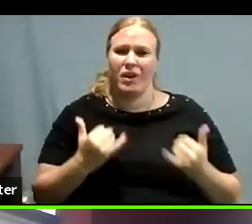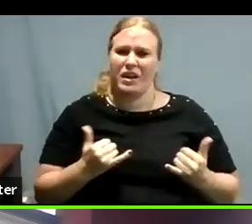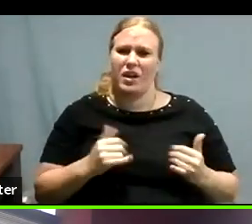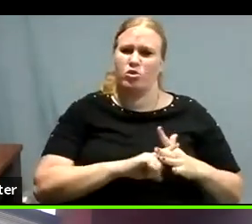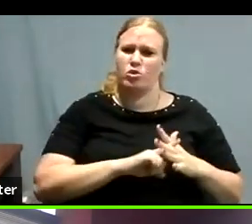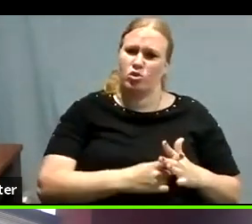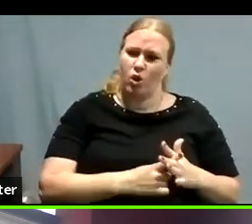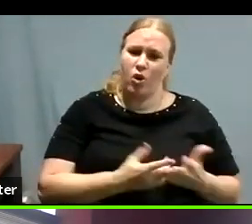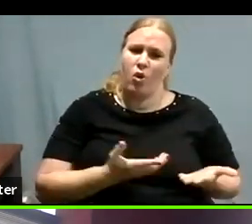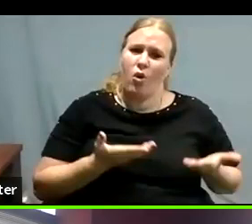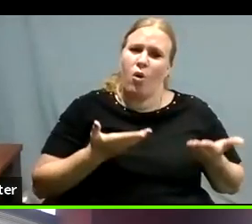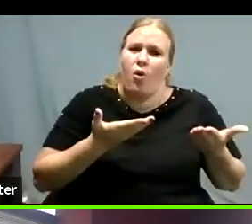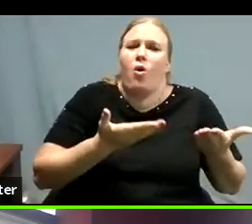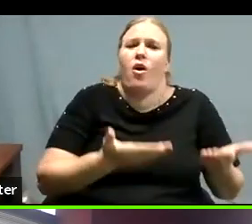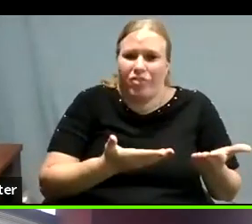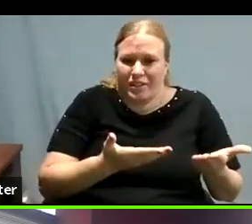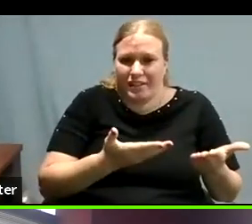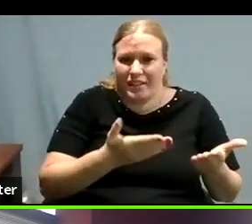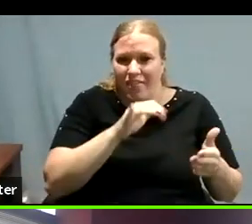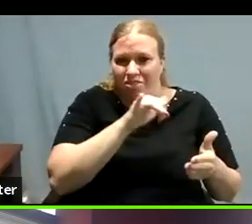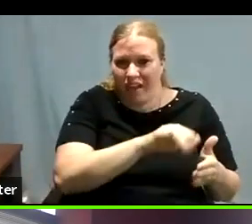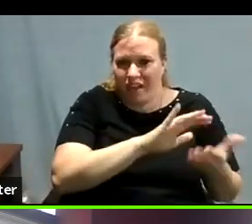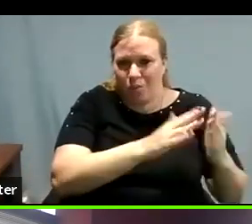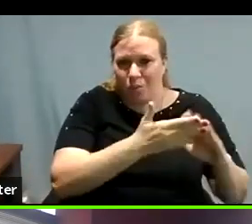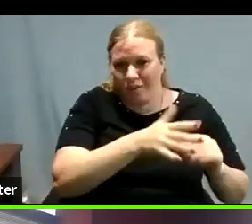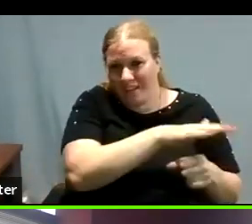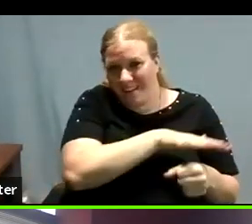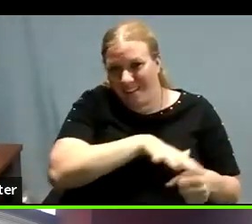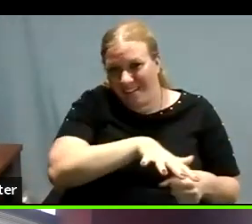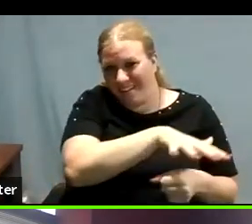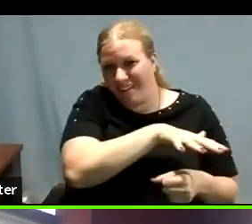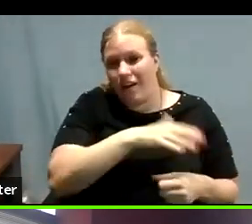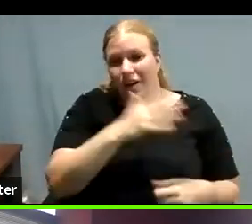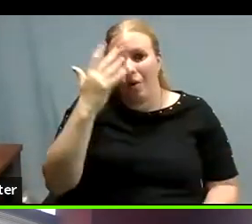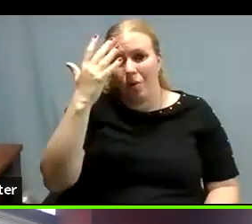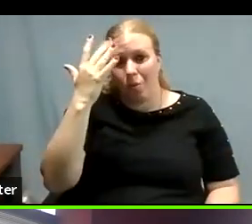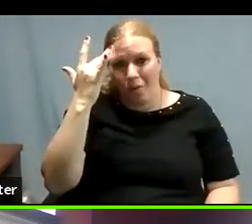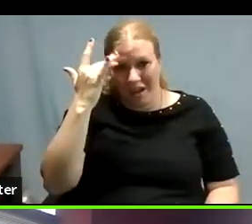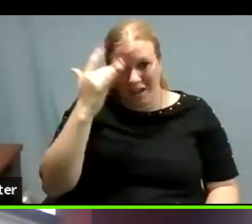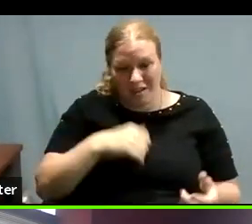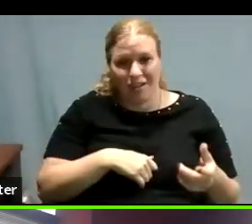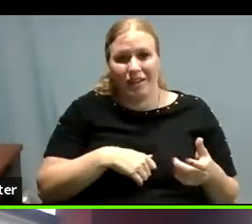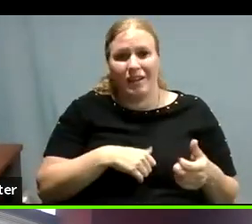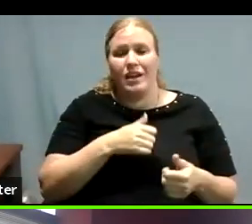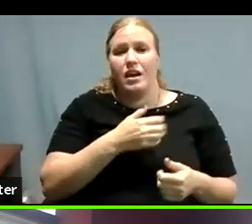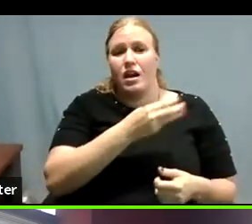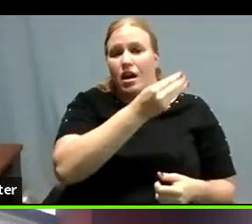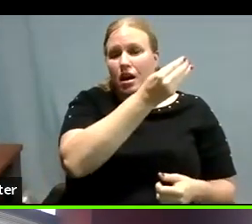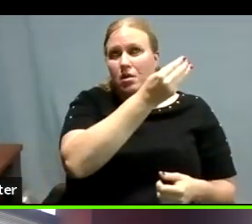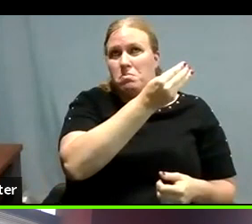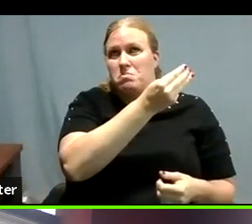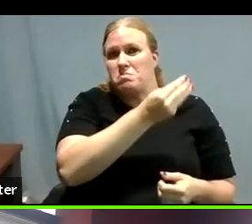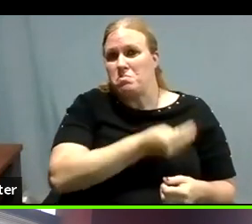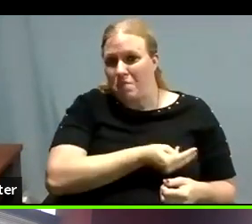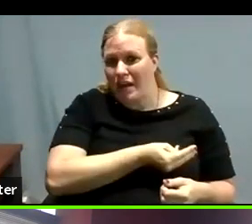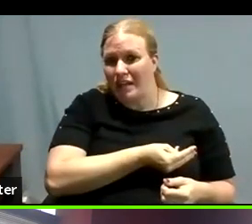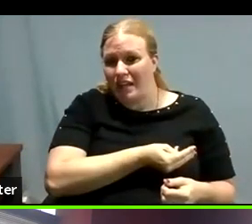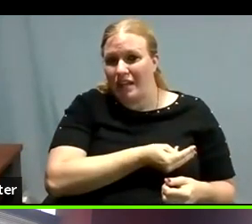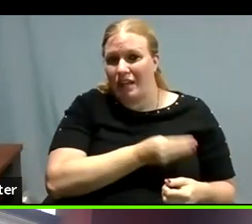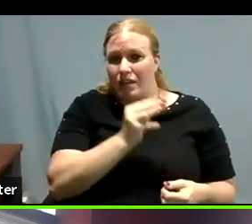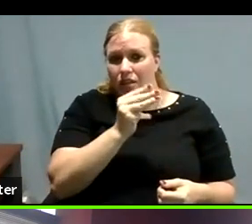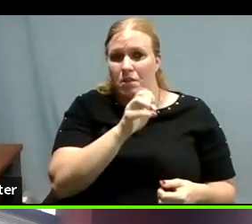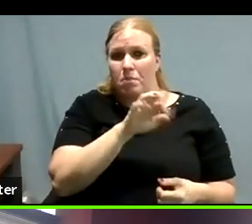with offering it in that particular community because, as you know, each Monday, just about, the mayor